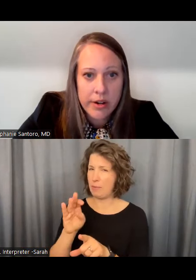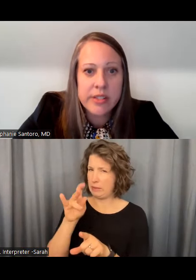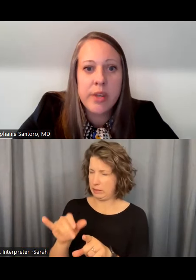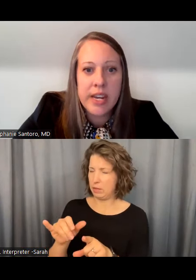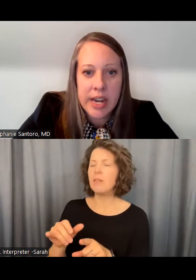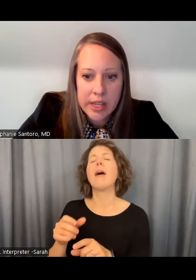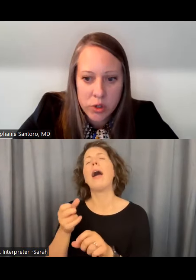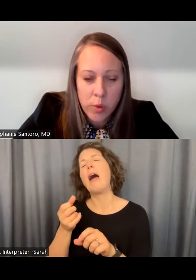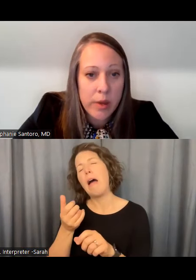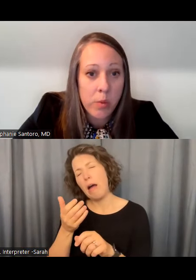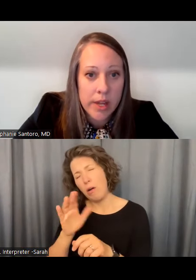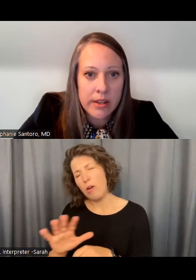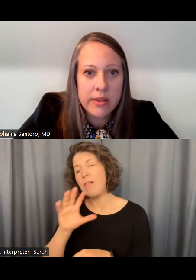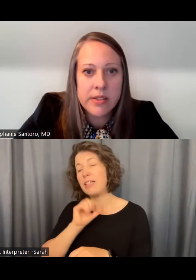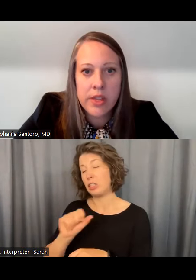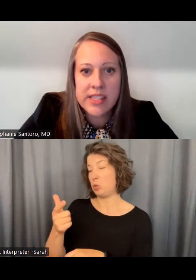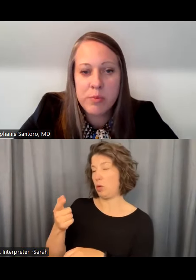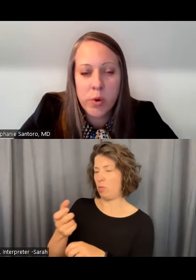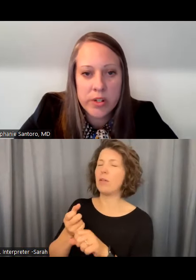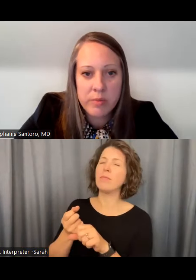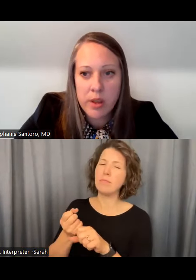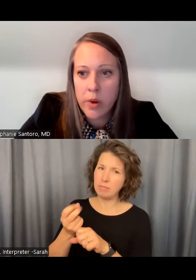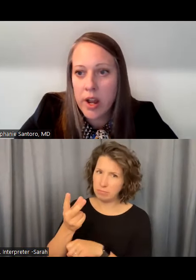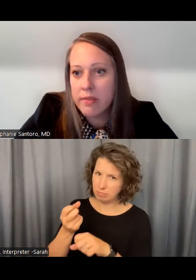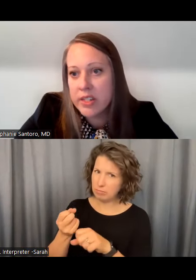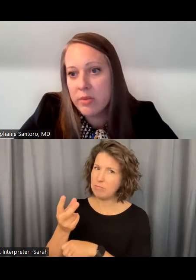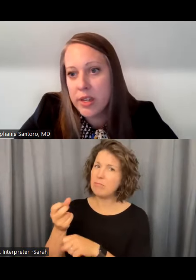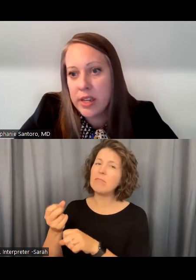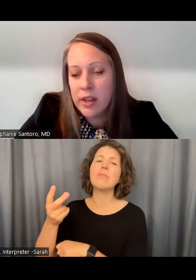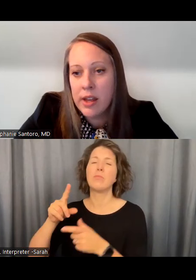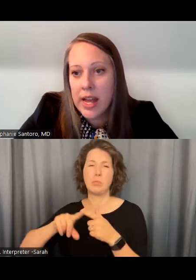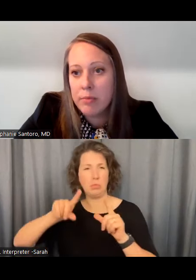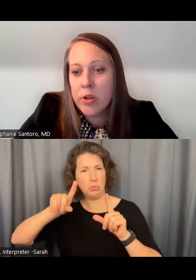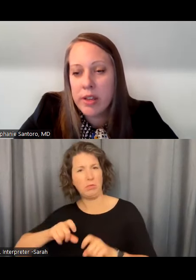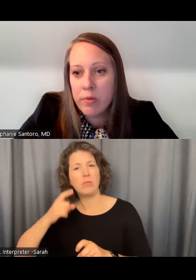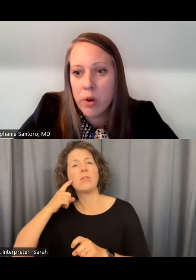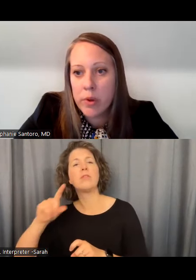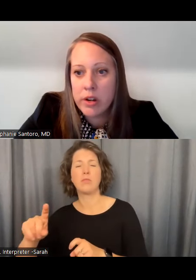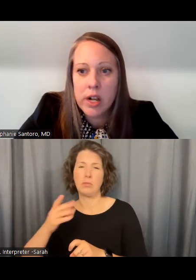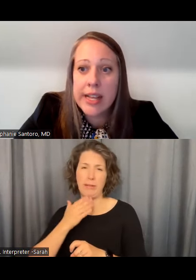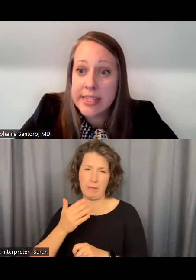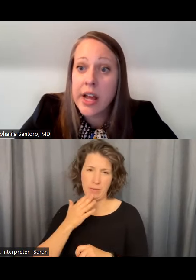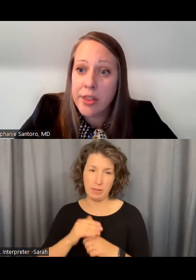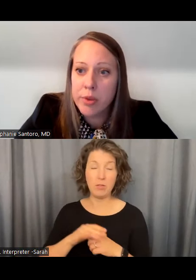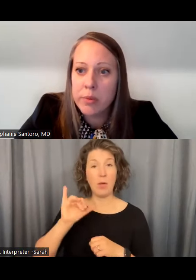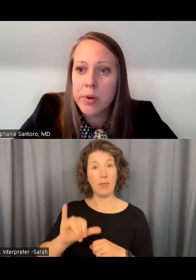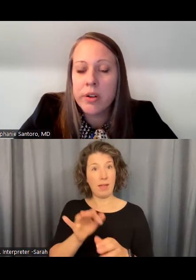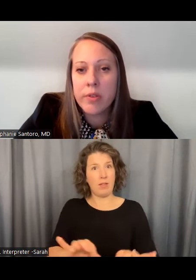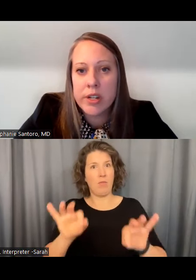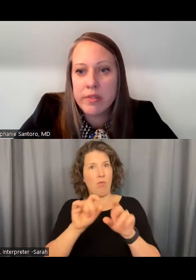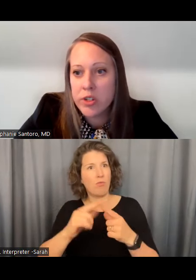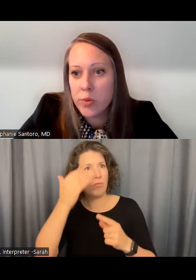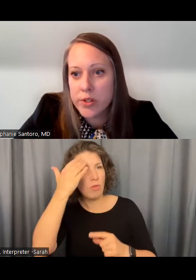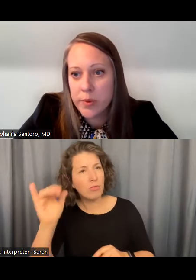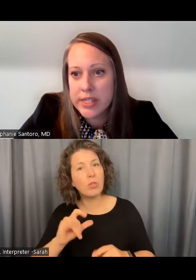3 years, beginning at age 21. So that's important to be aware of and to be looking for when you're collecting other blood work